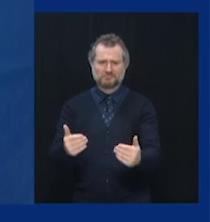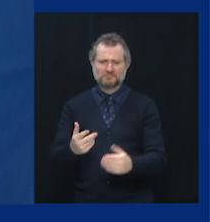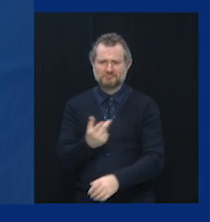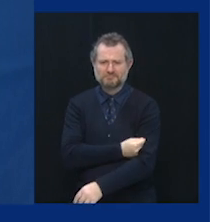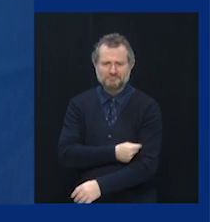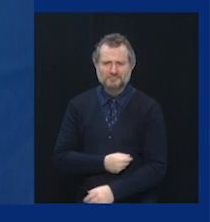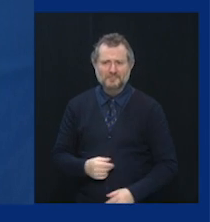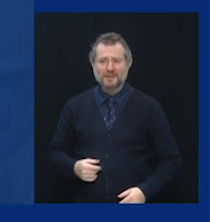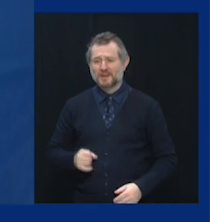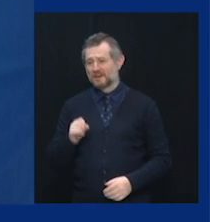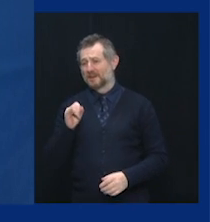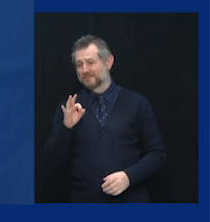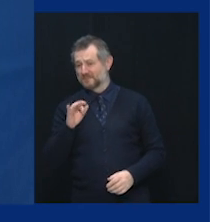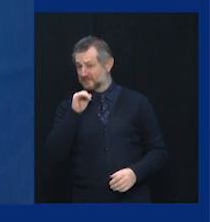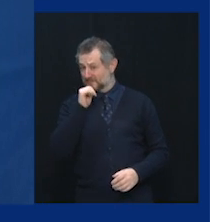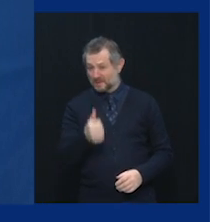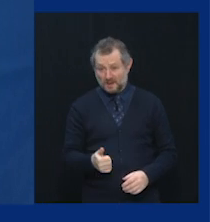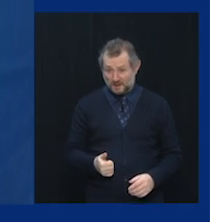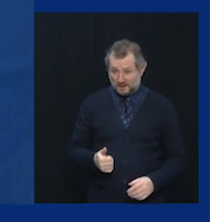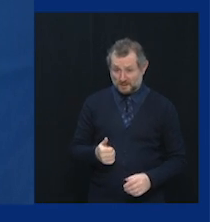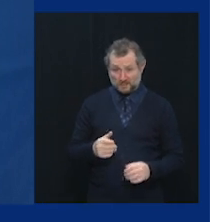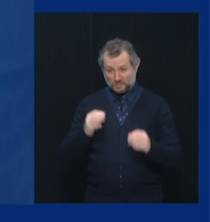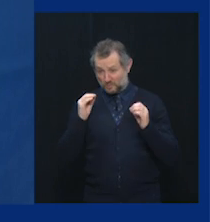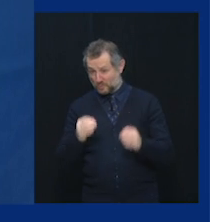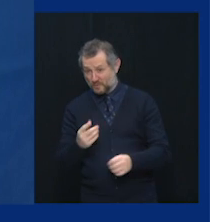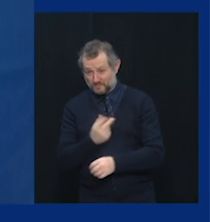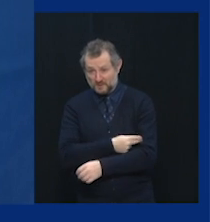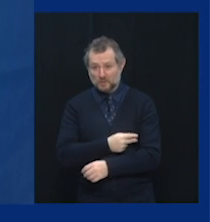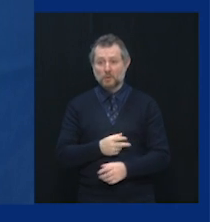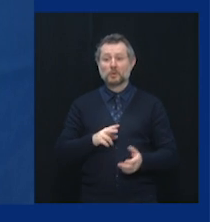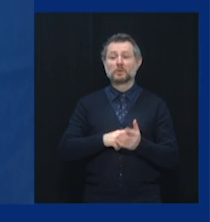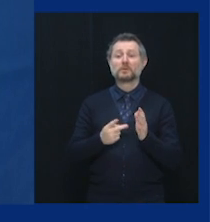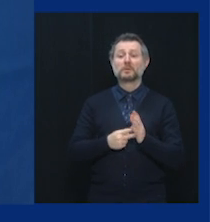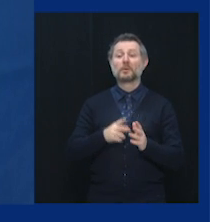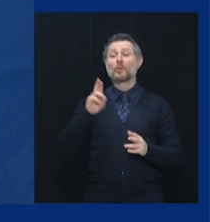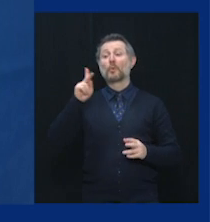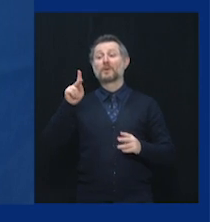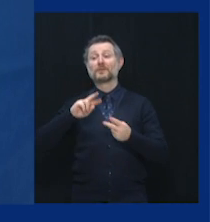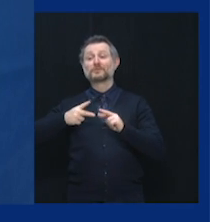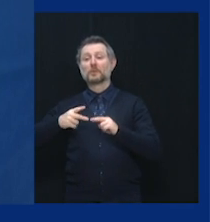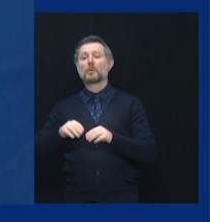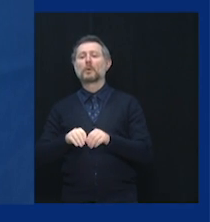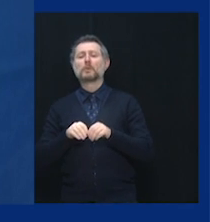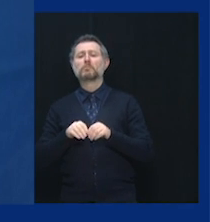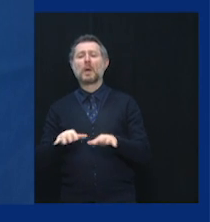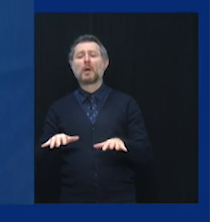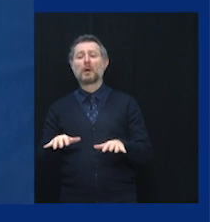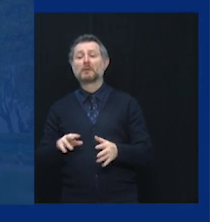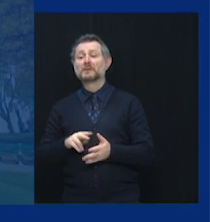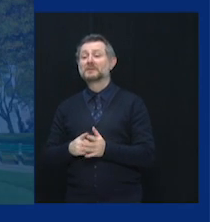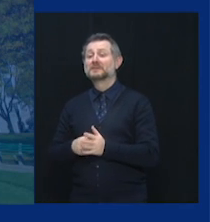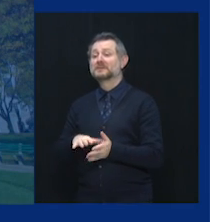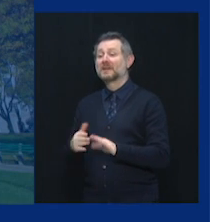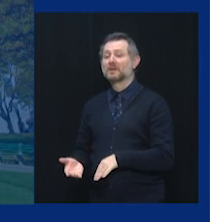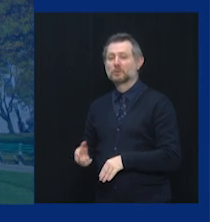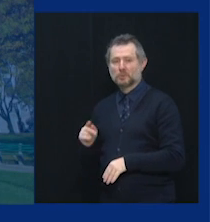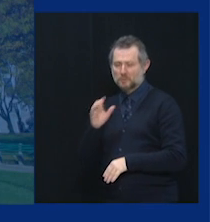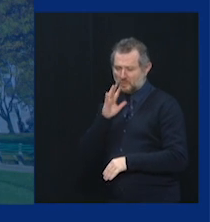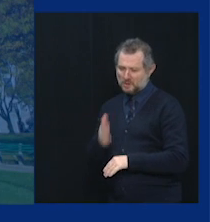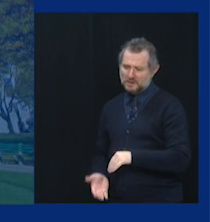Otherwise, without this vaccine, the UK strain hits, you're going to see the death rate go up.